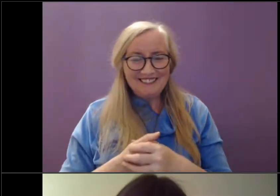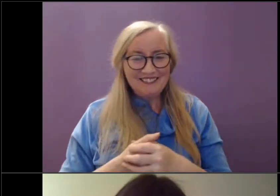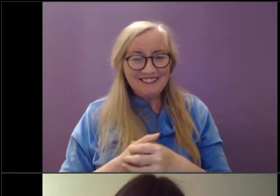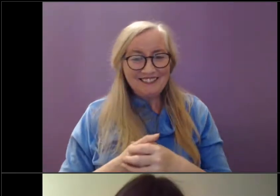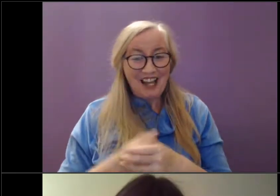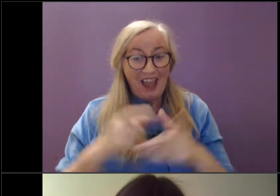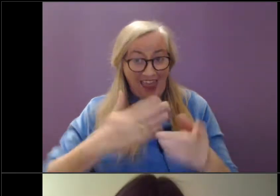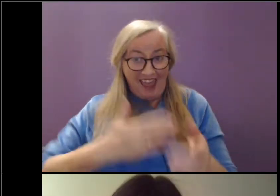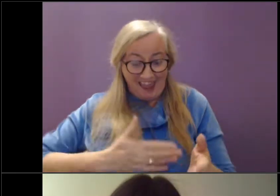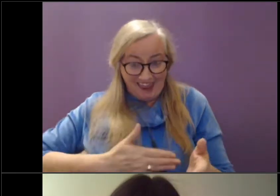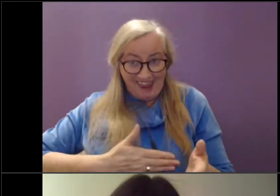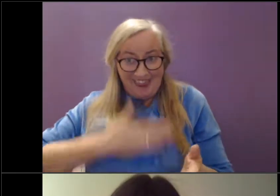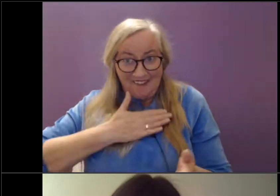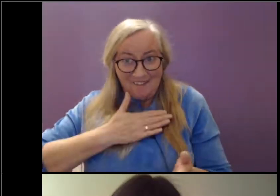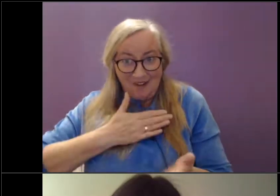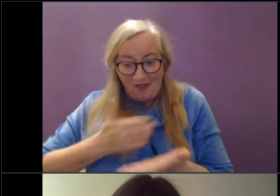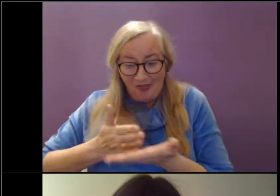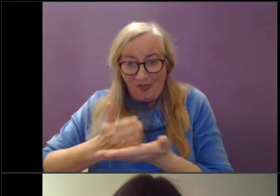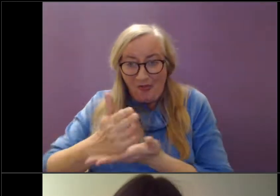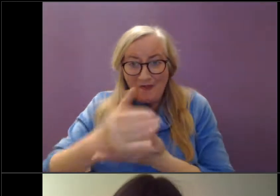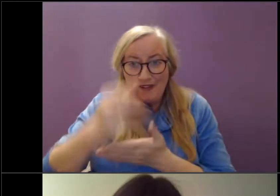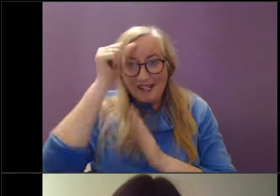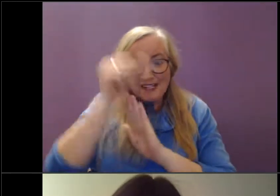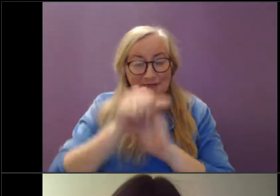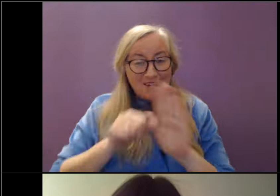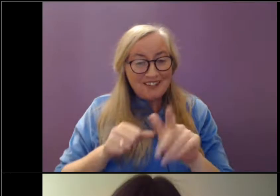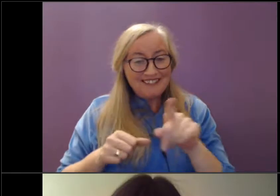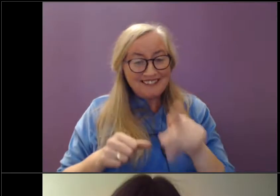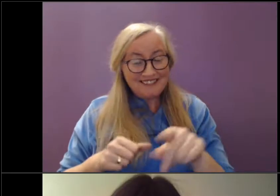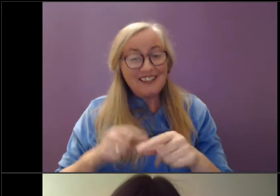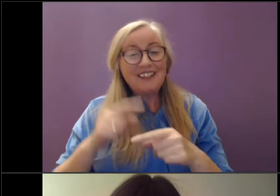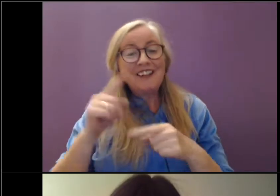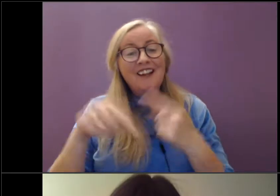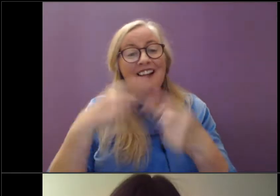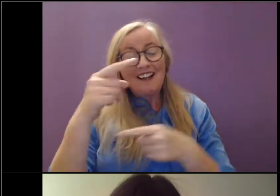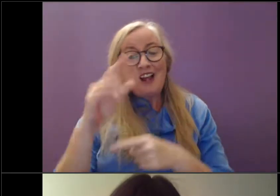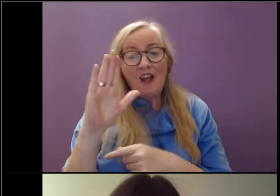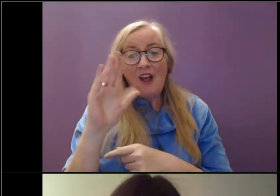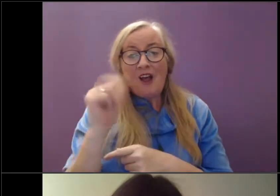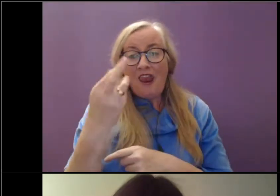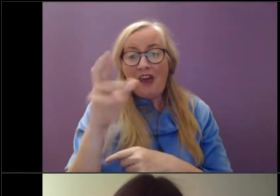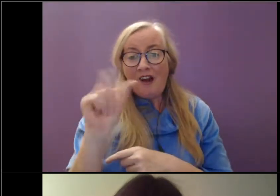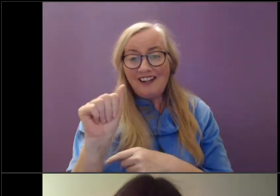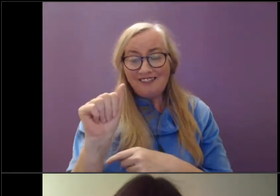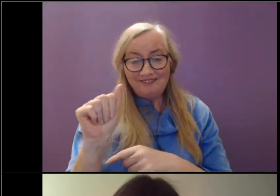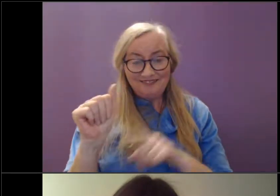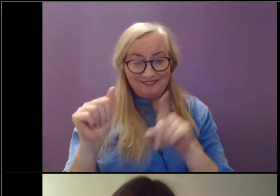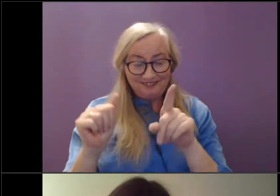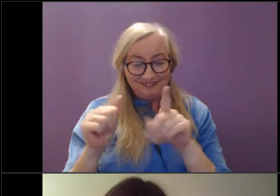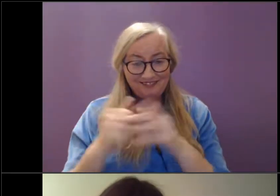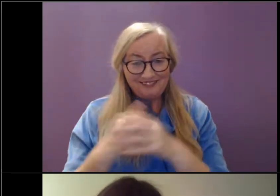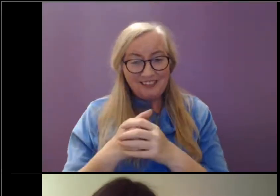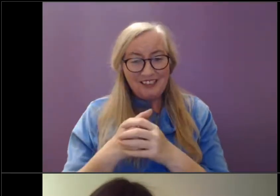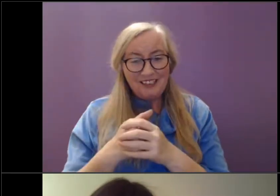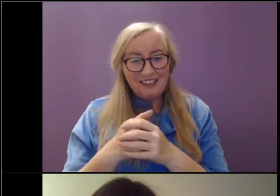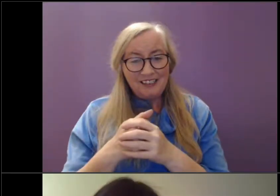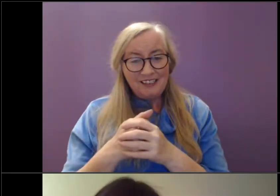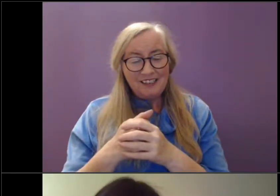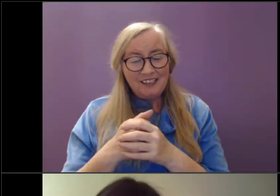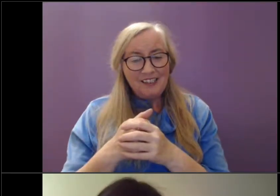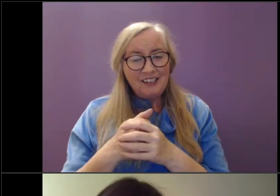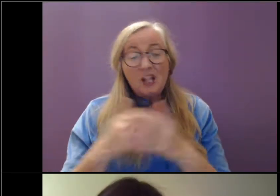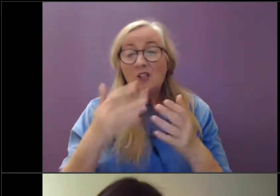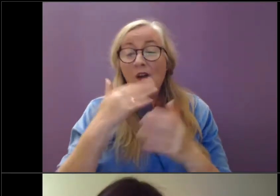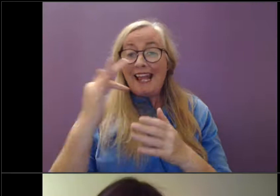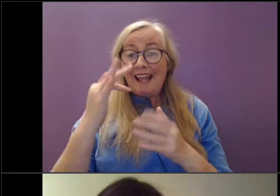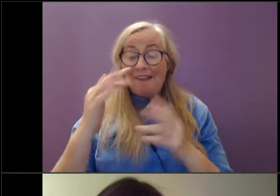experience. Yeah, I have one for you, Laura, if you want. Okay. So, where do you draw the line in an argument if